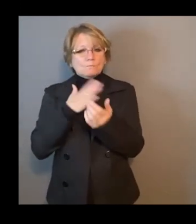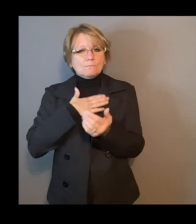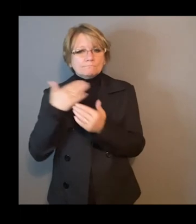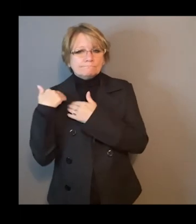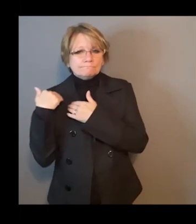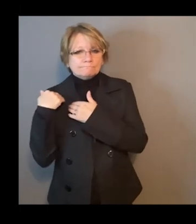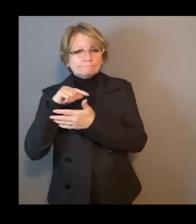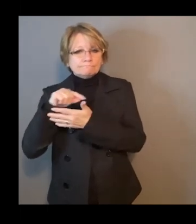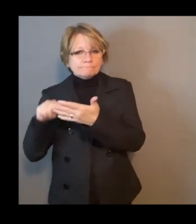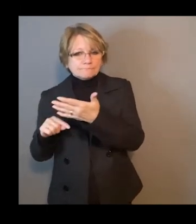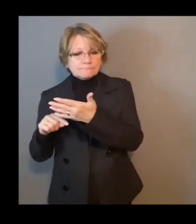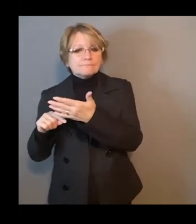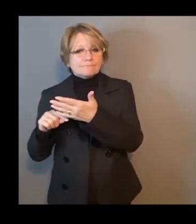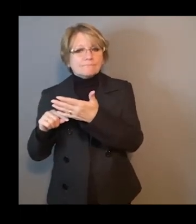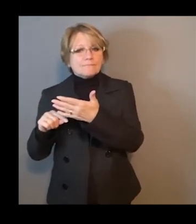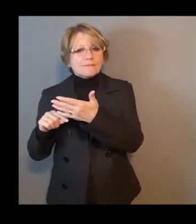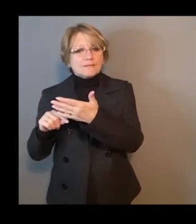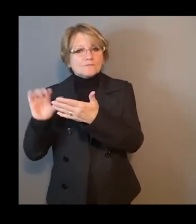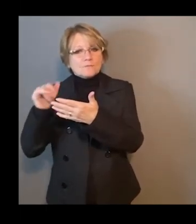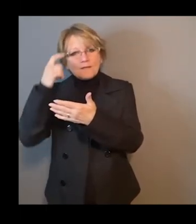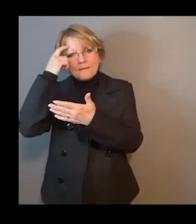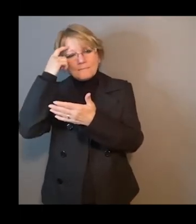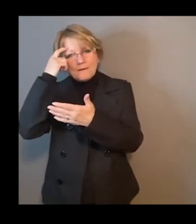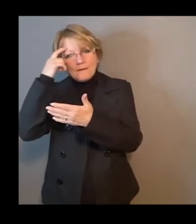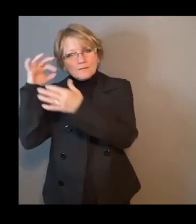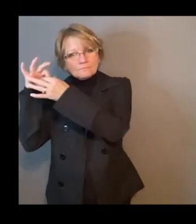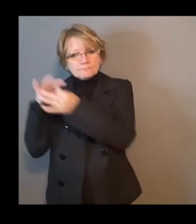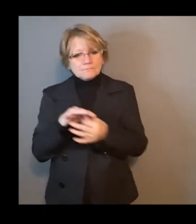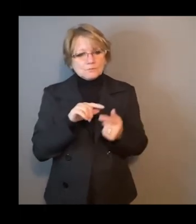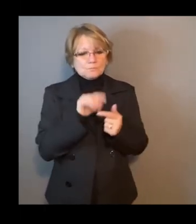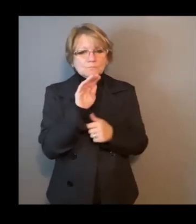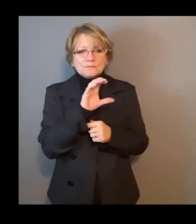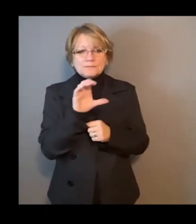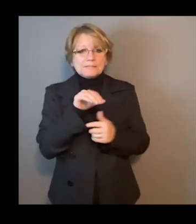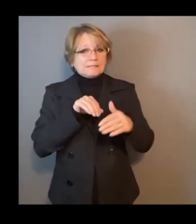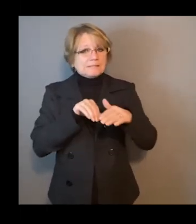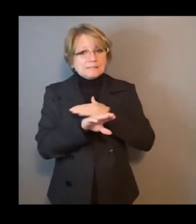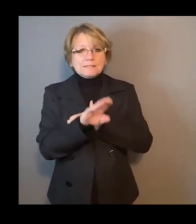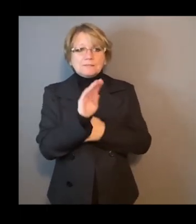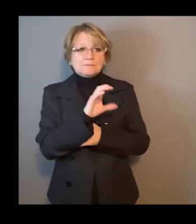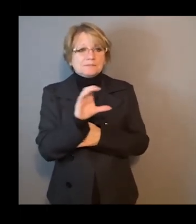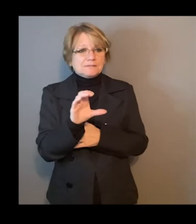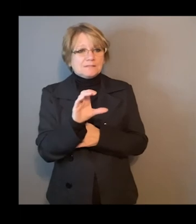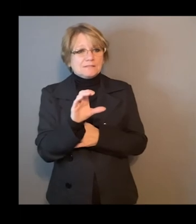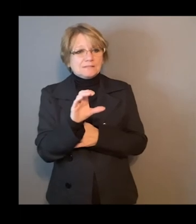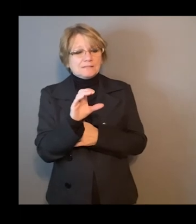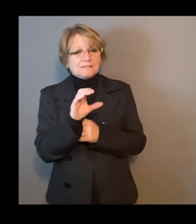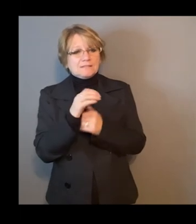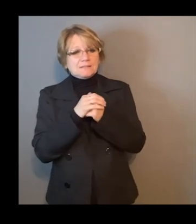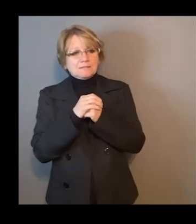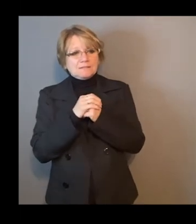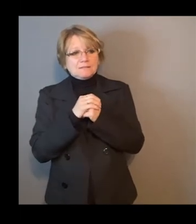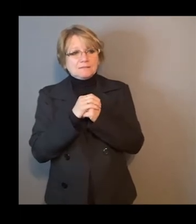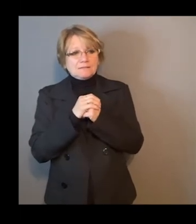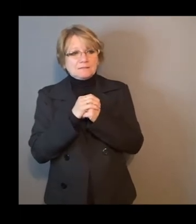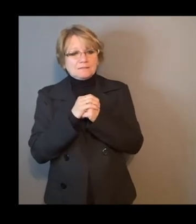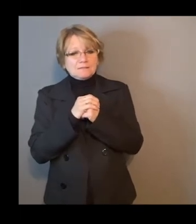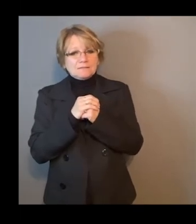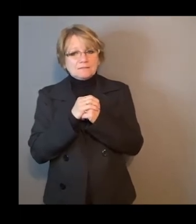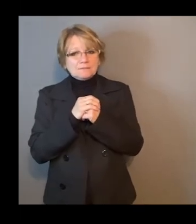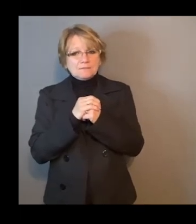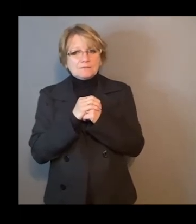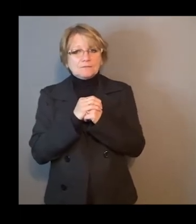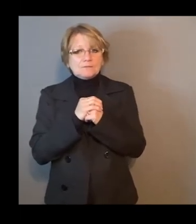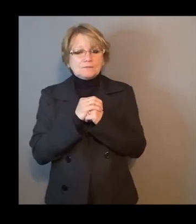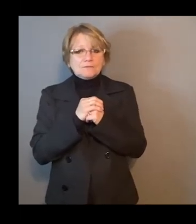I was responsible for. So like that mentality, then going right into BCC, I know you guys remember, I got dunked on so